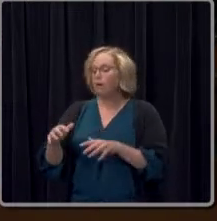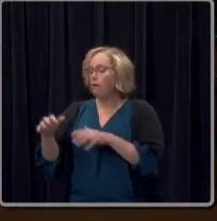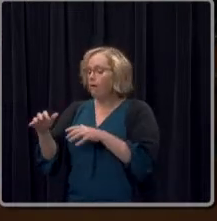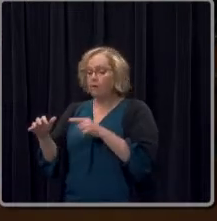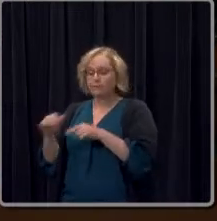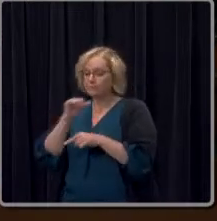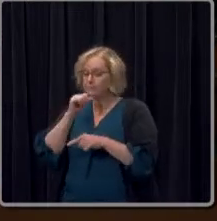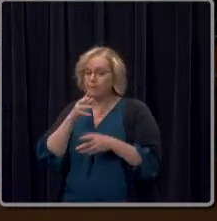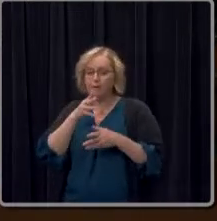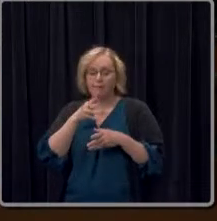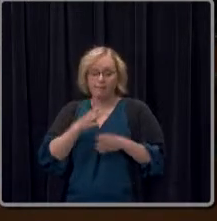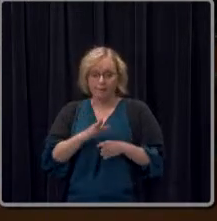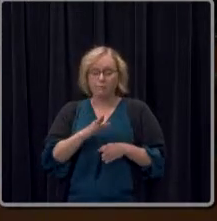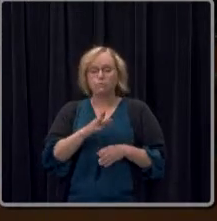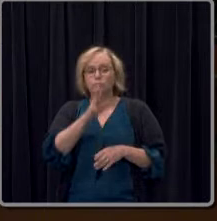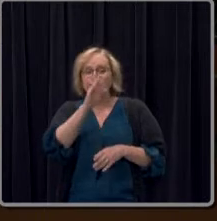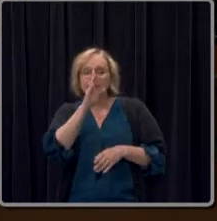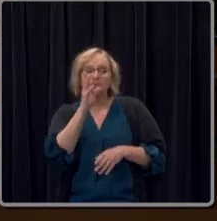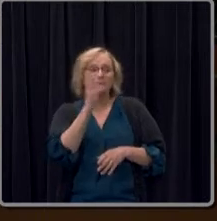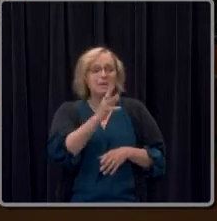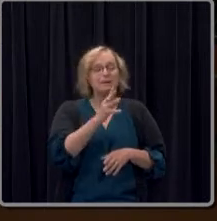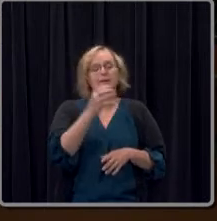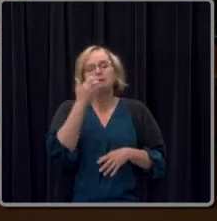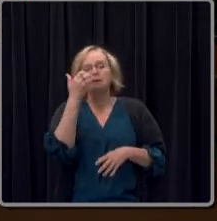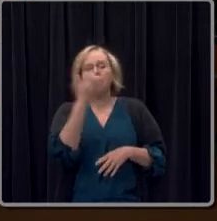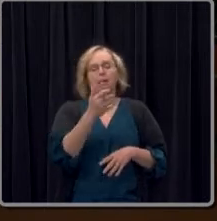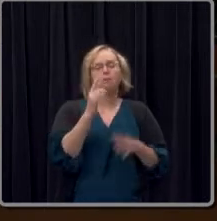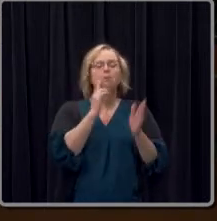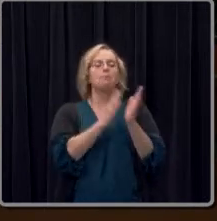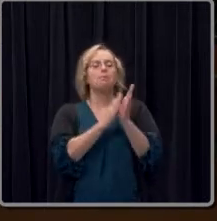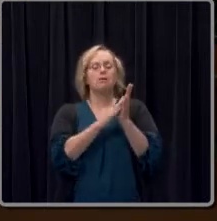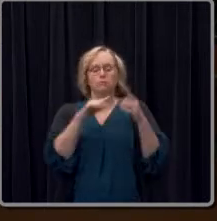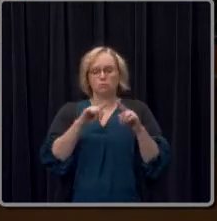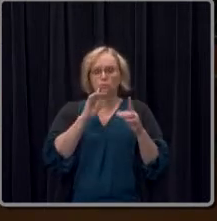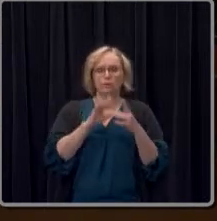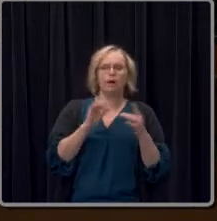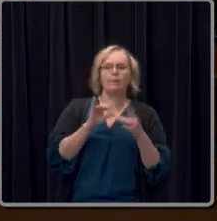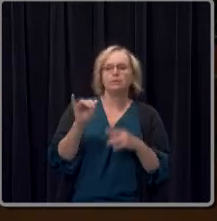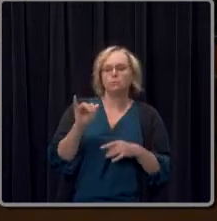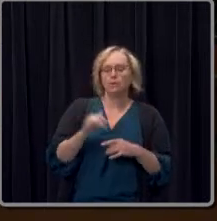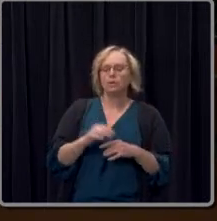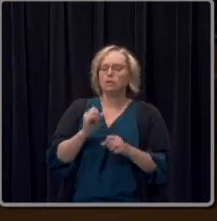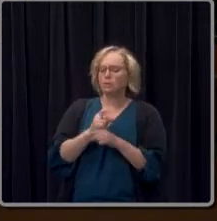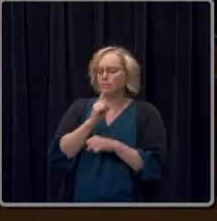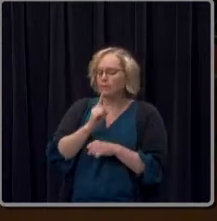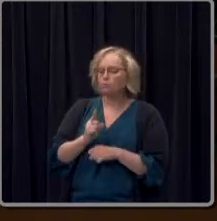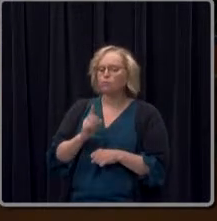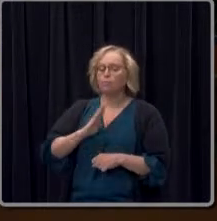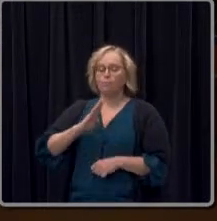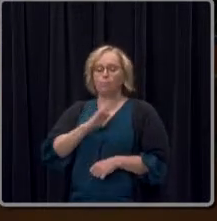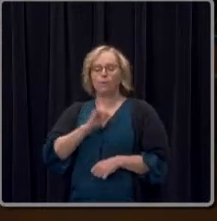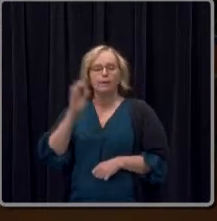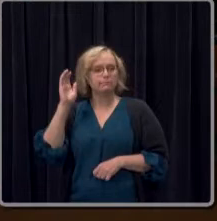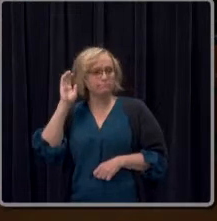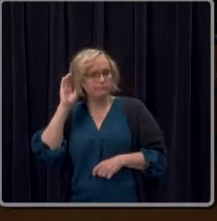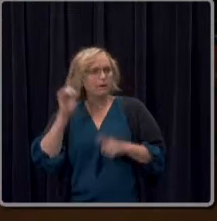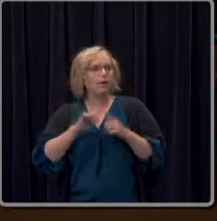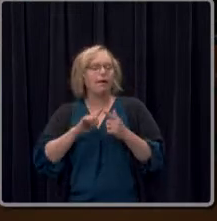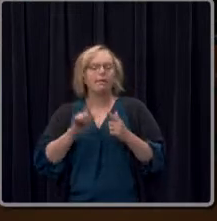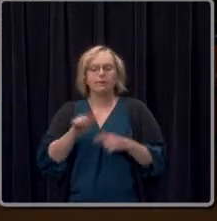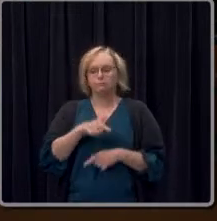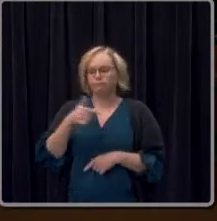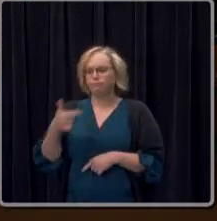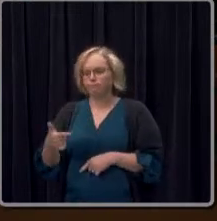speak, yell, or give applause during public comments. This ensures the board is able to listen and then transition to the next